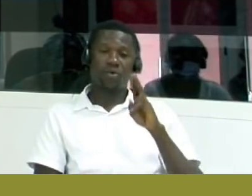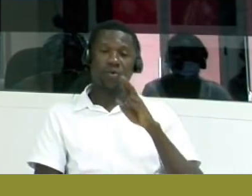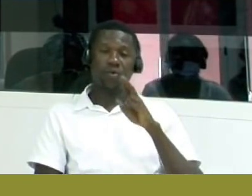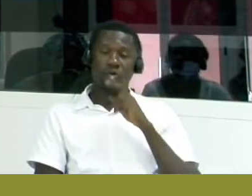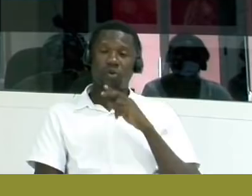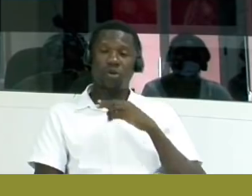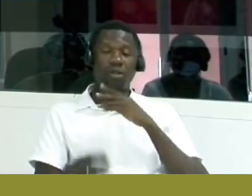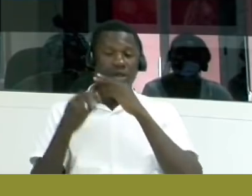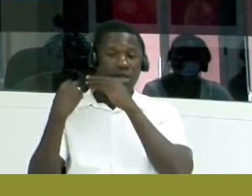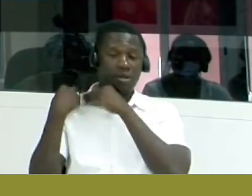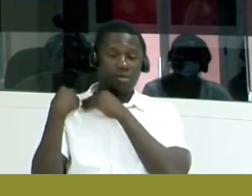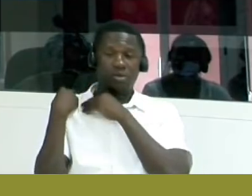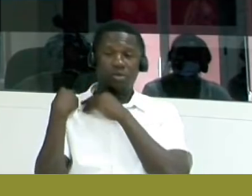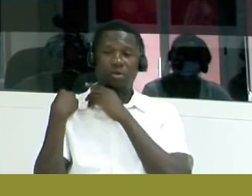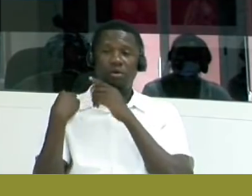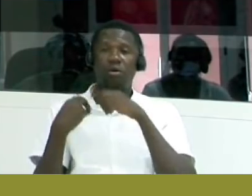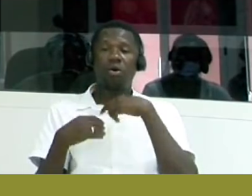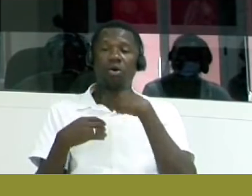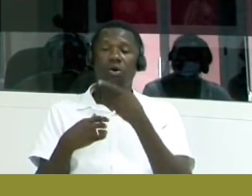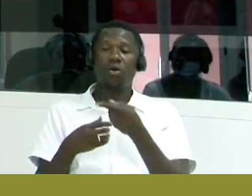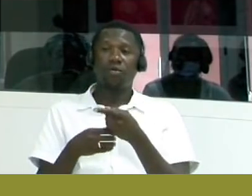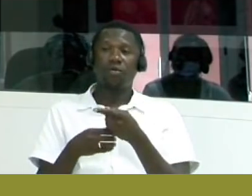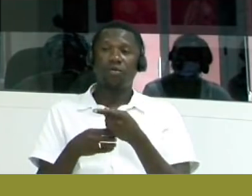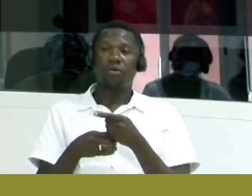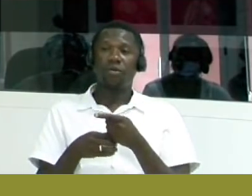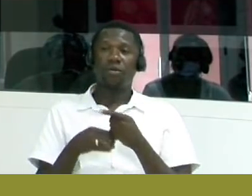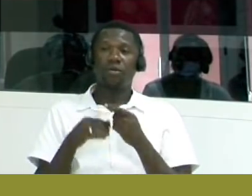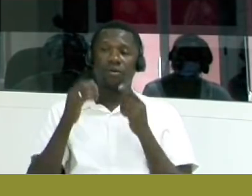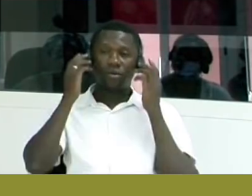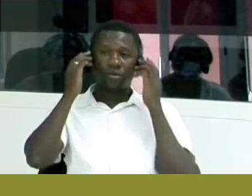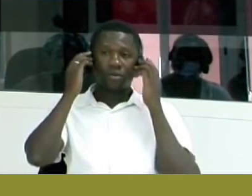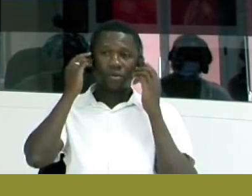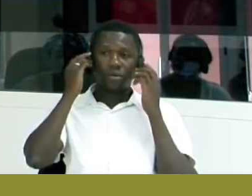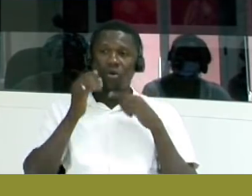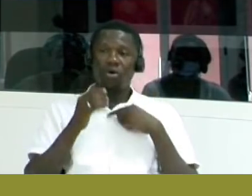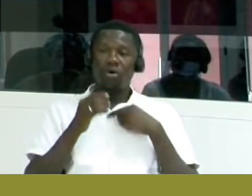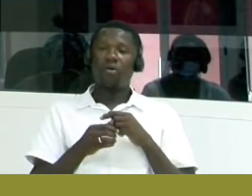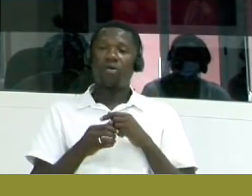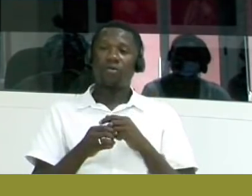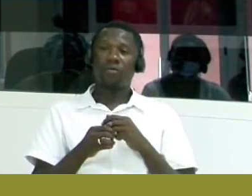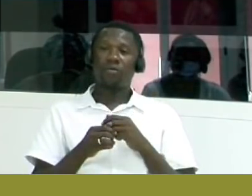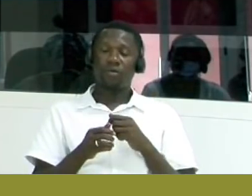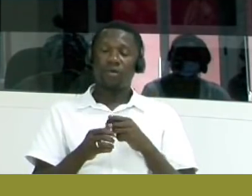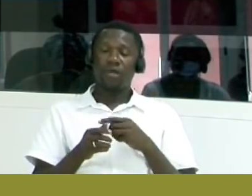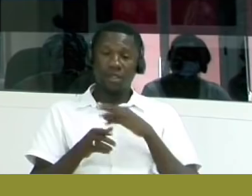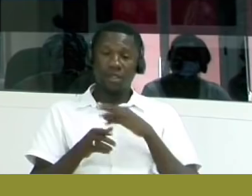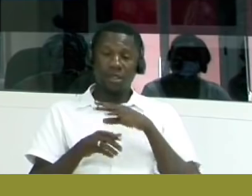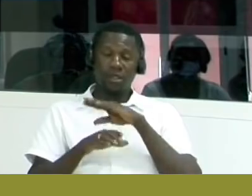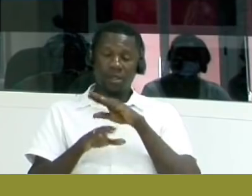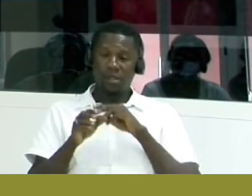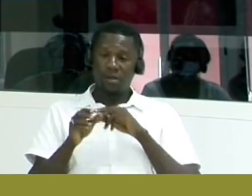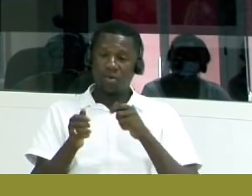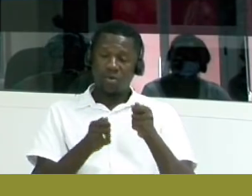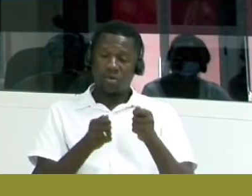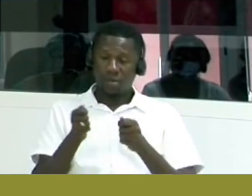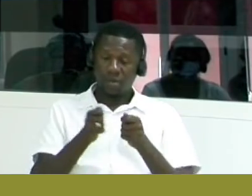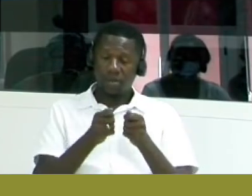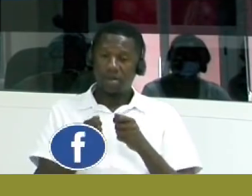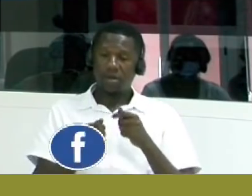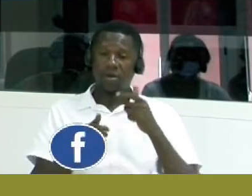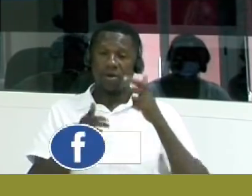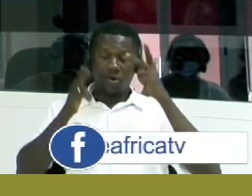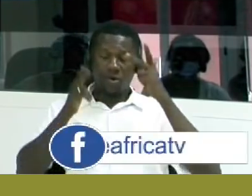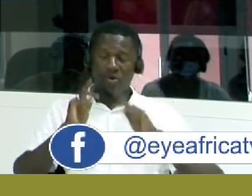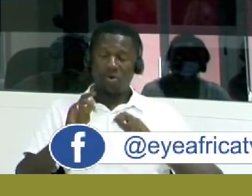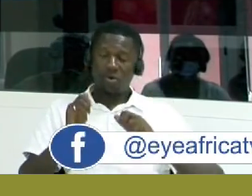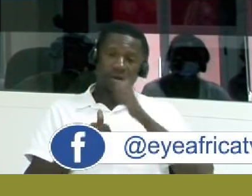the responsibility of dealing with the students or maintaining law